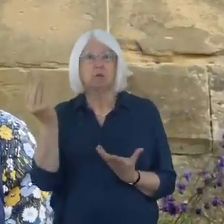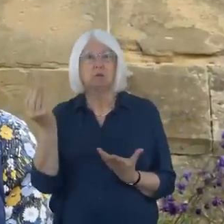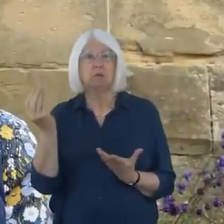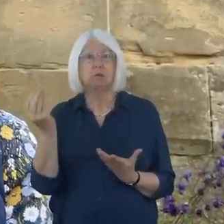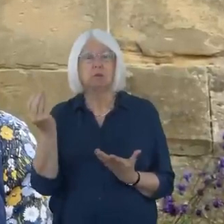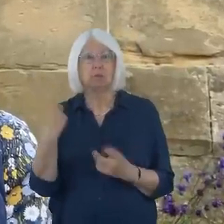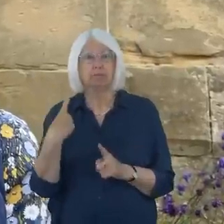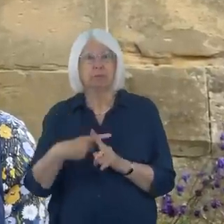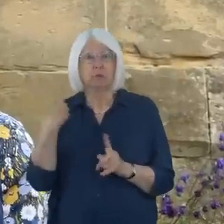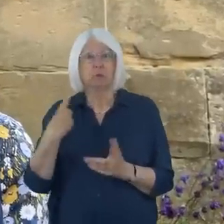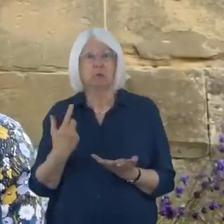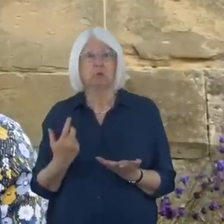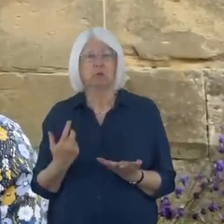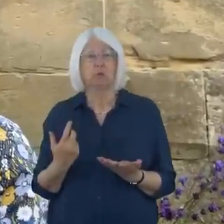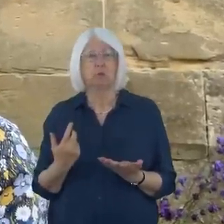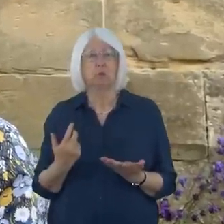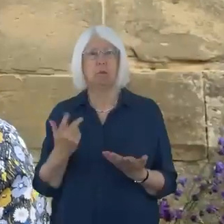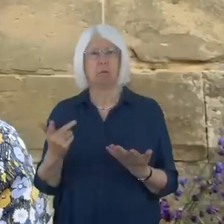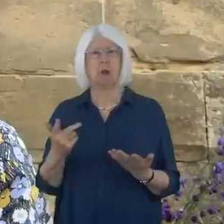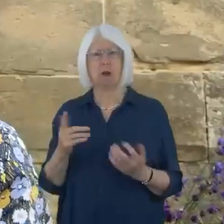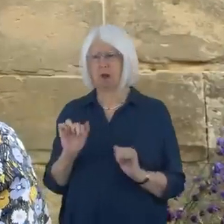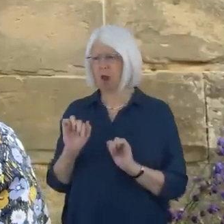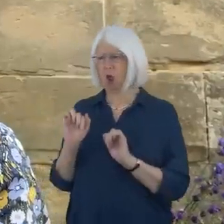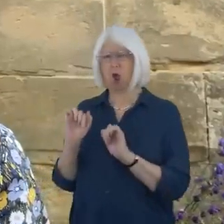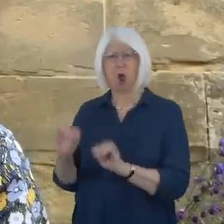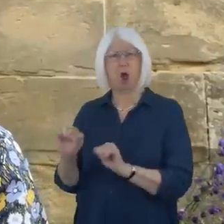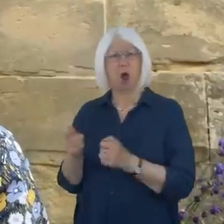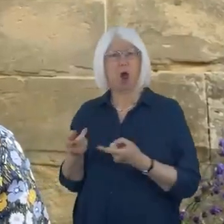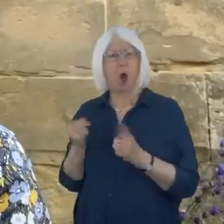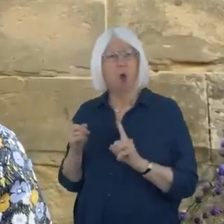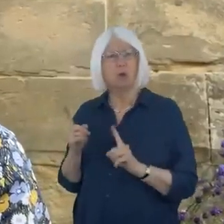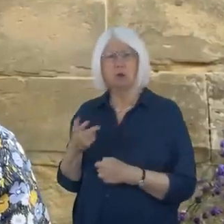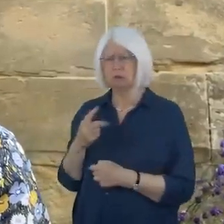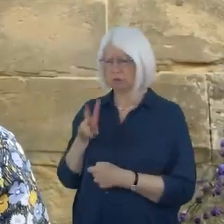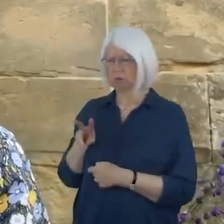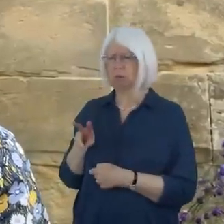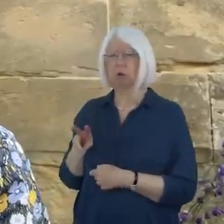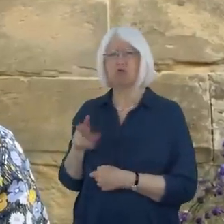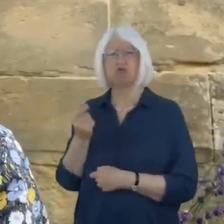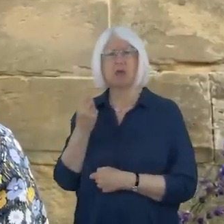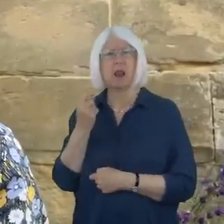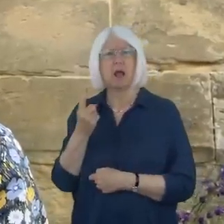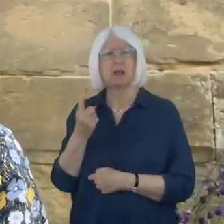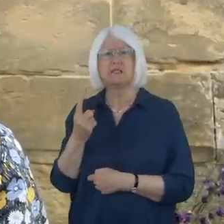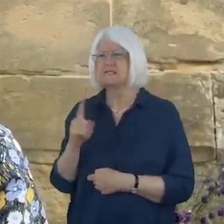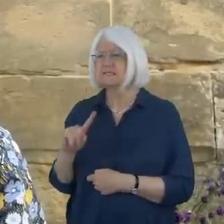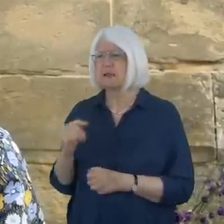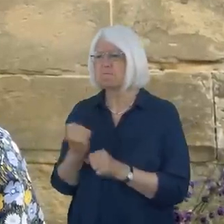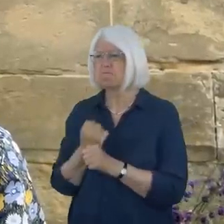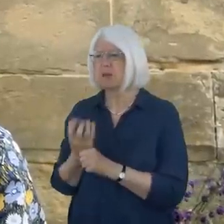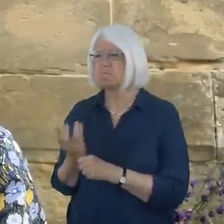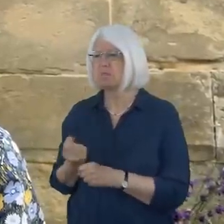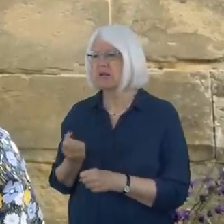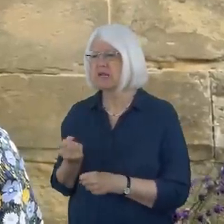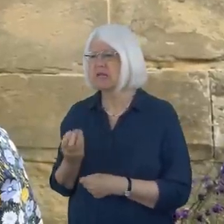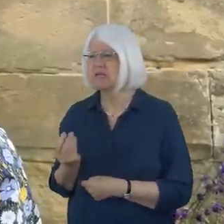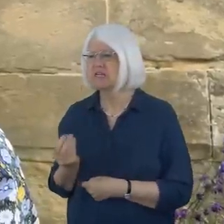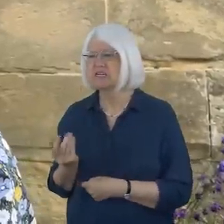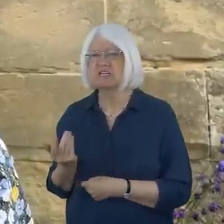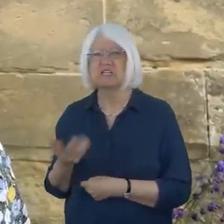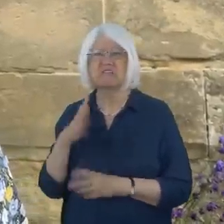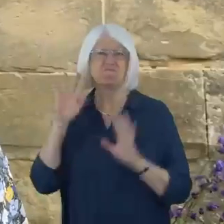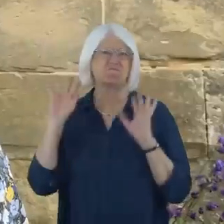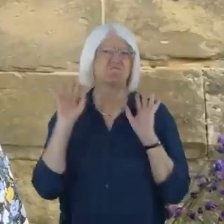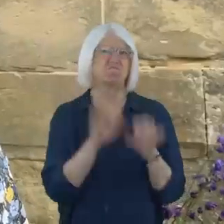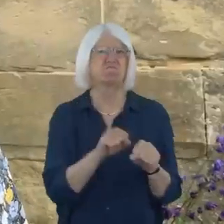hour. But when the owners saw that their hope of making money was gone, they seized Paul and Silas and